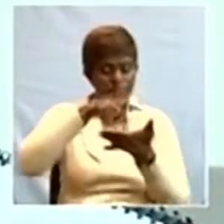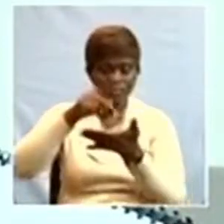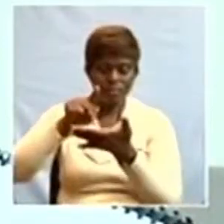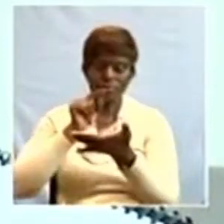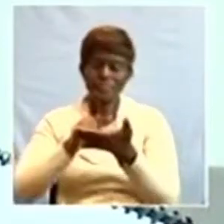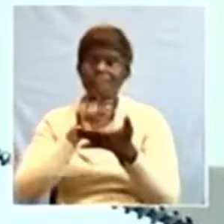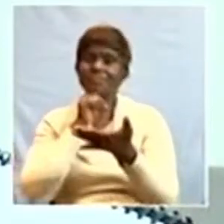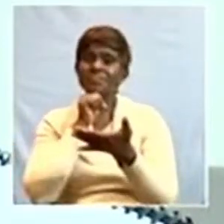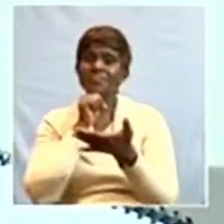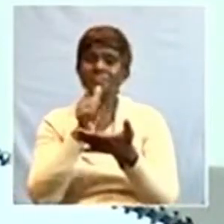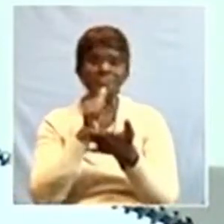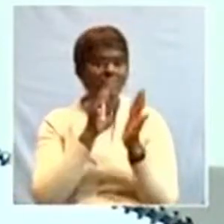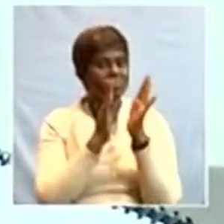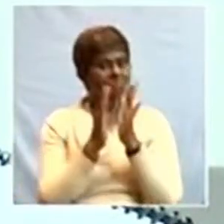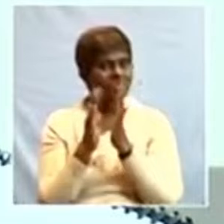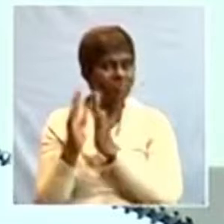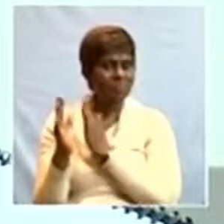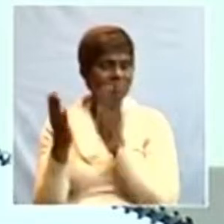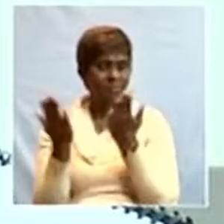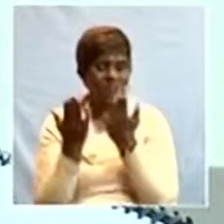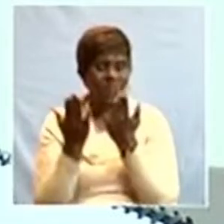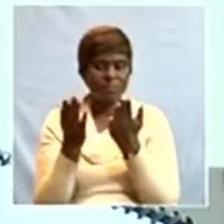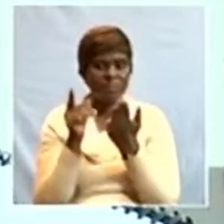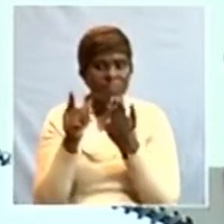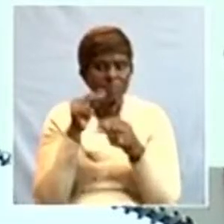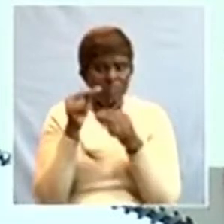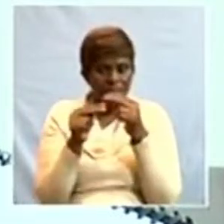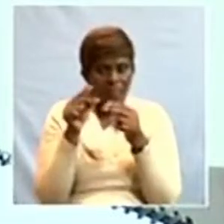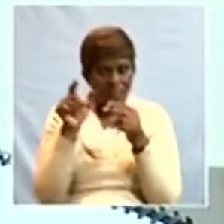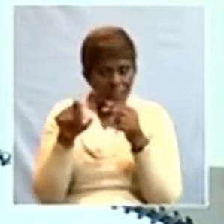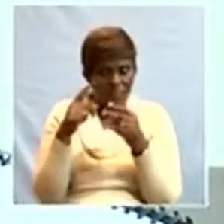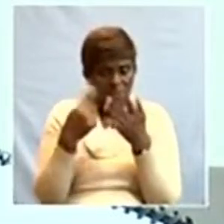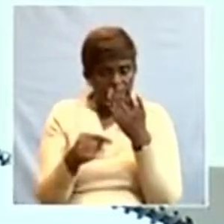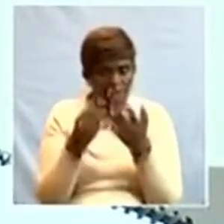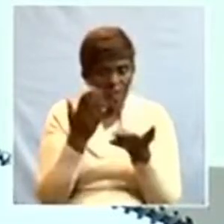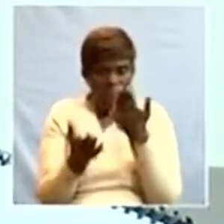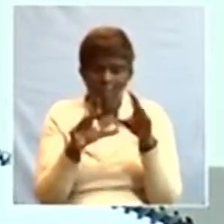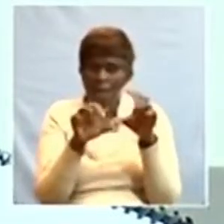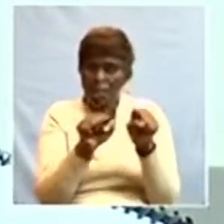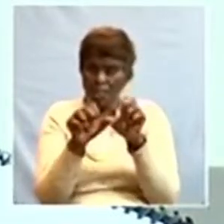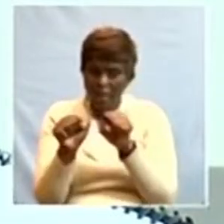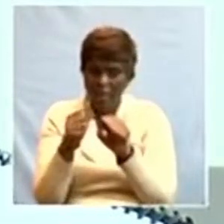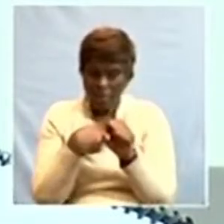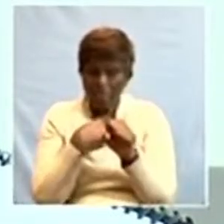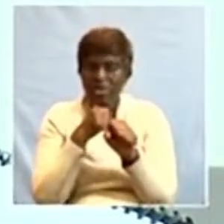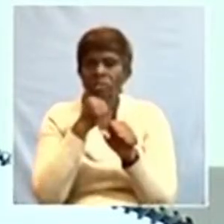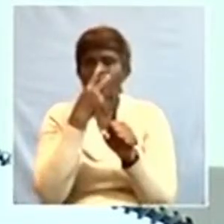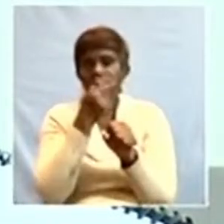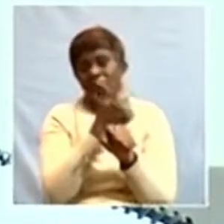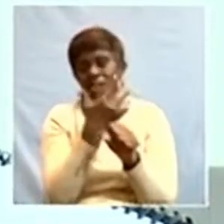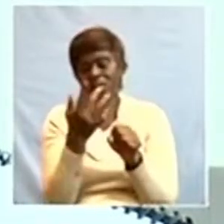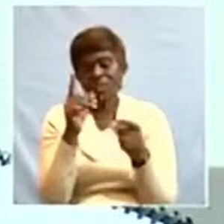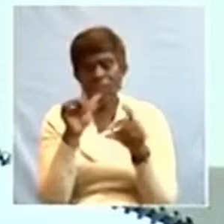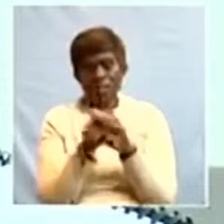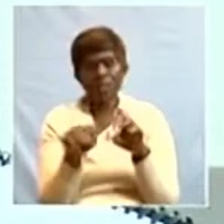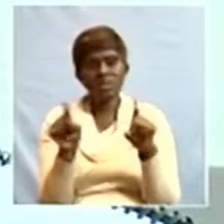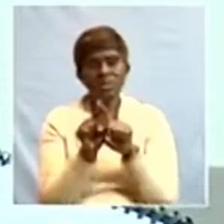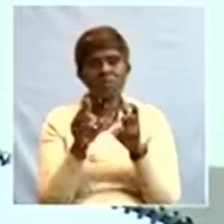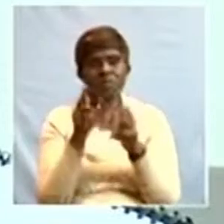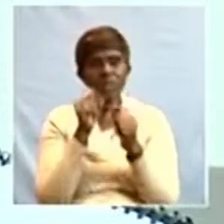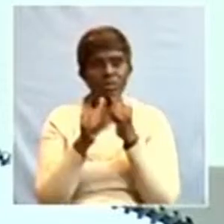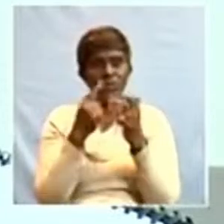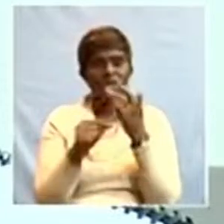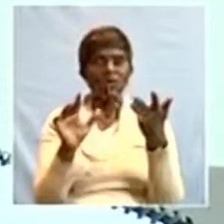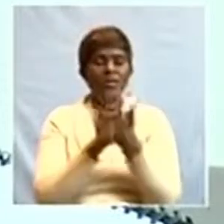not in order would need to be maybe confirmed. I haven't seen anything to that effect, because